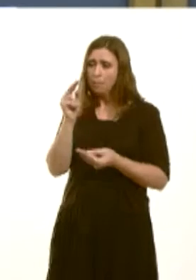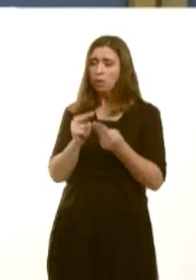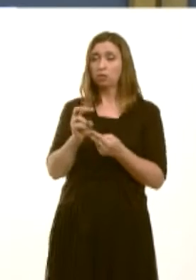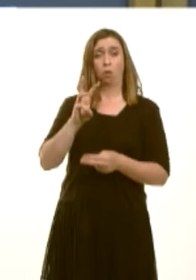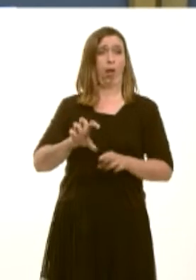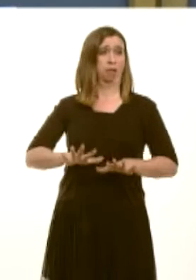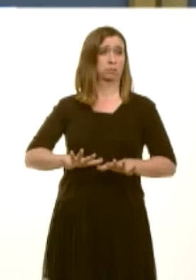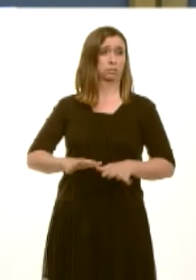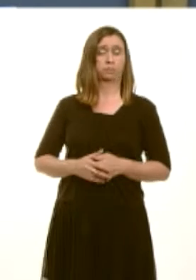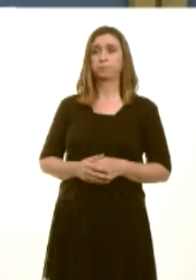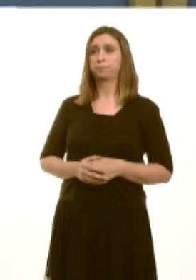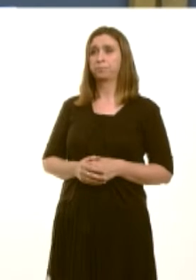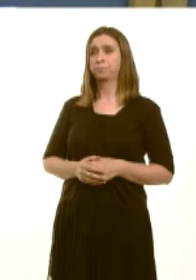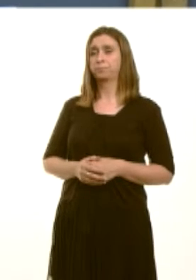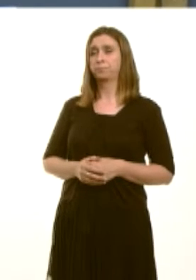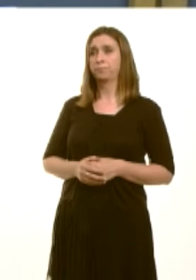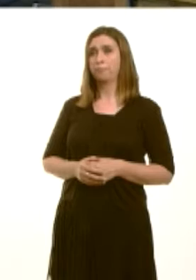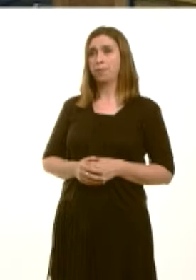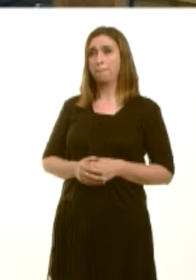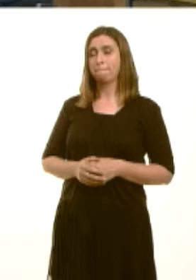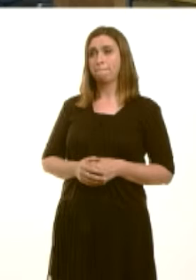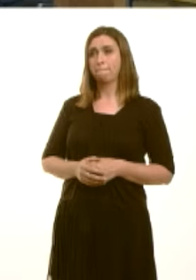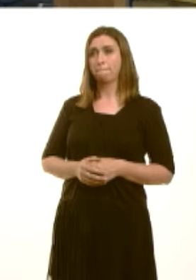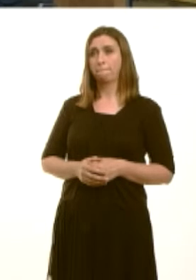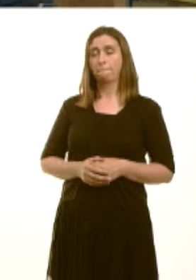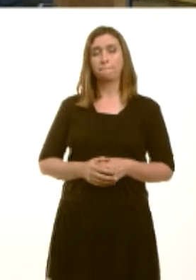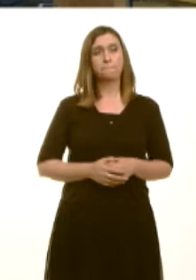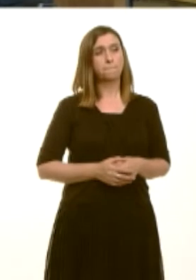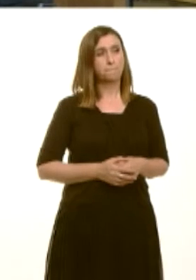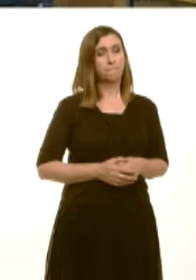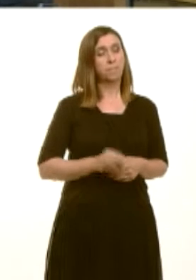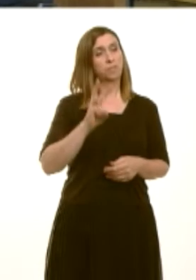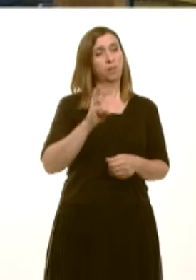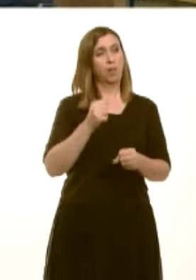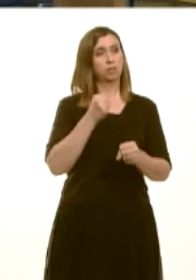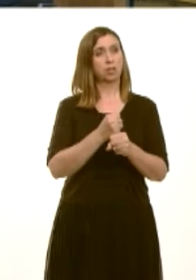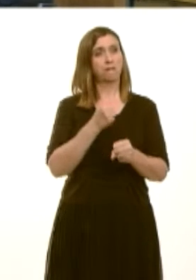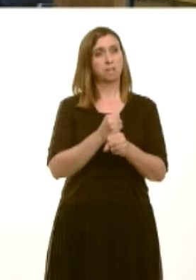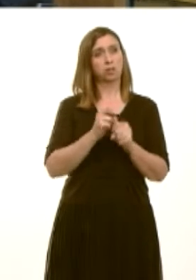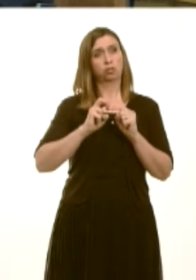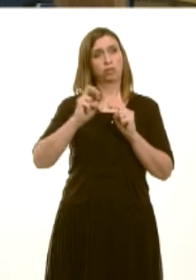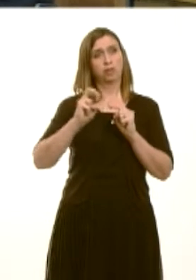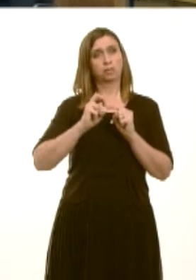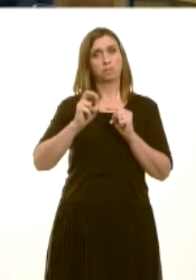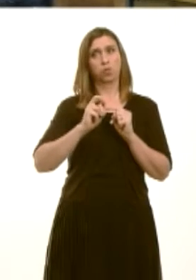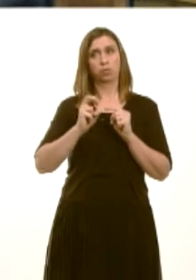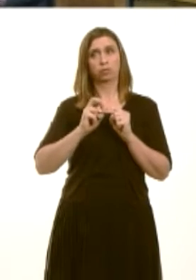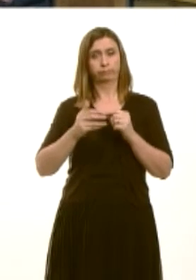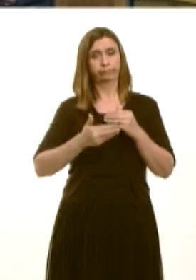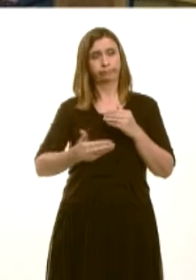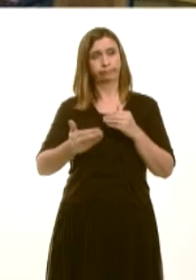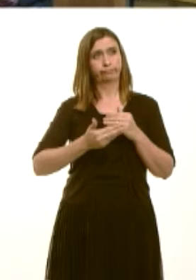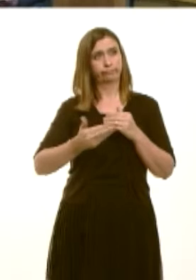paper. And question 3, David Rees. Will the First Minister make a statement on the Welsh Government's transport programme for the remainder of the Assembly term? Yes,